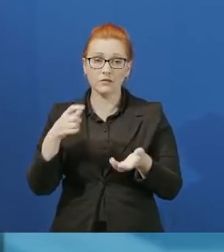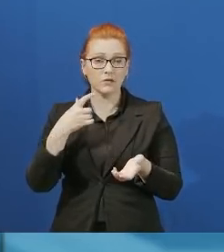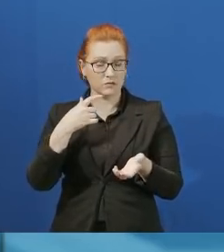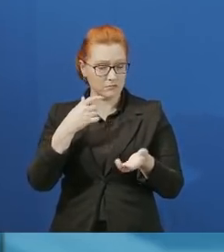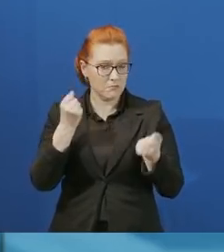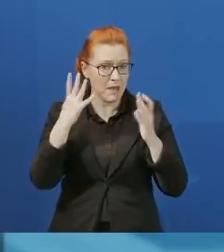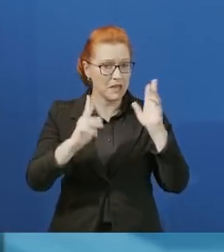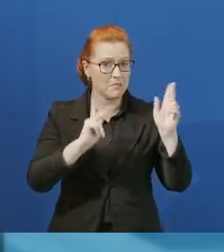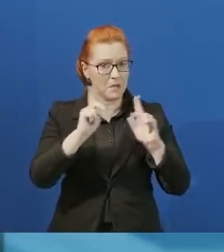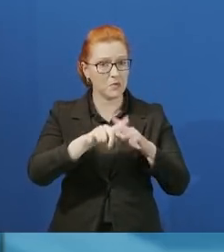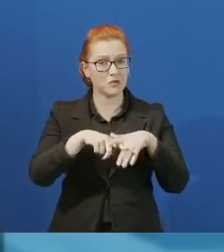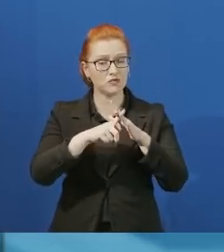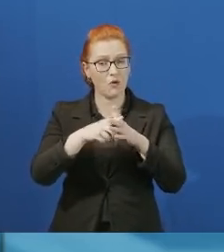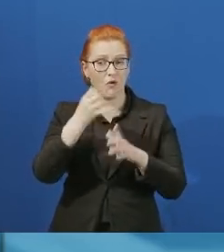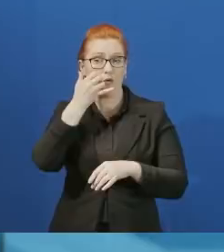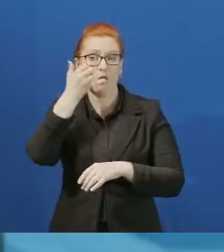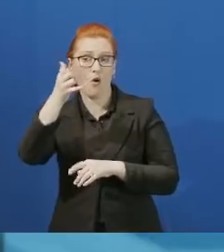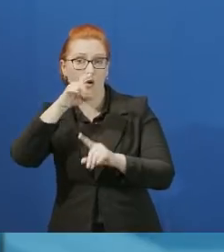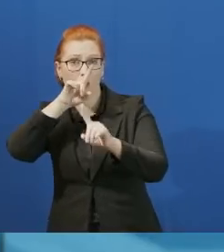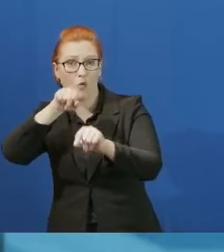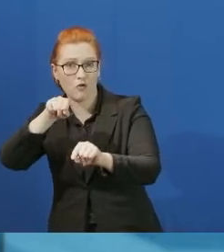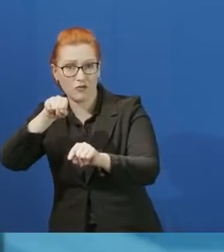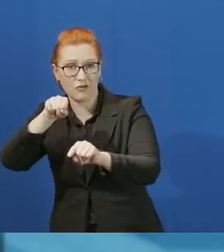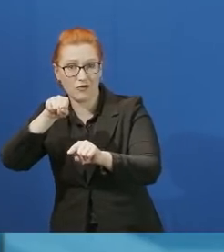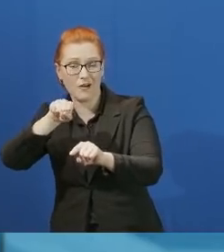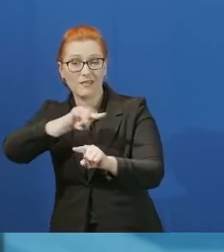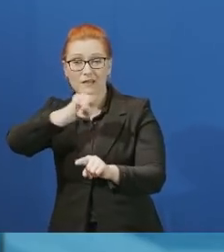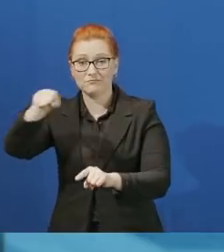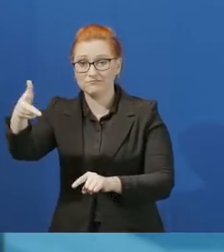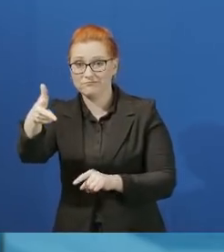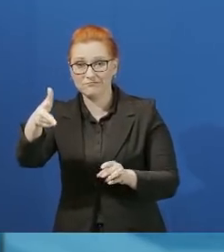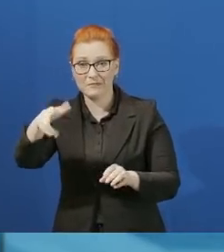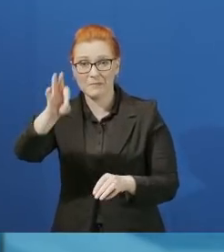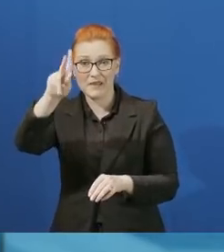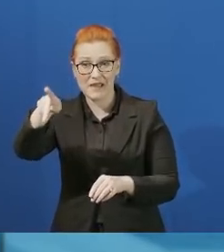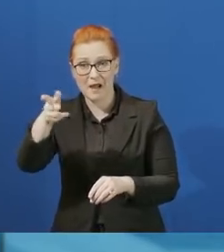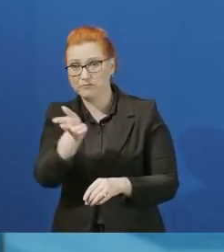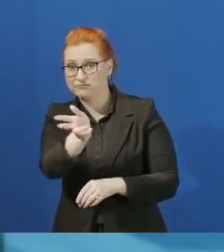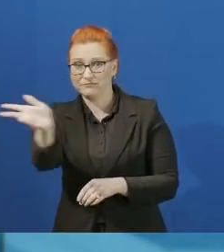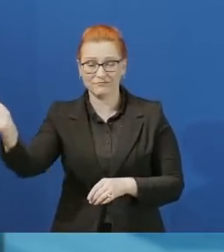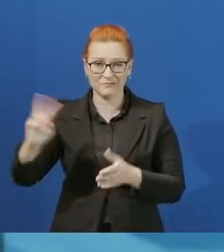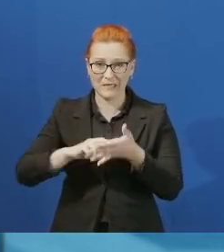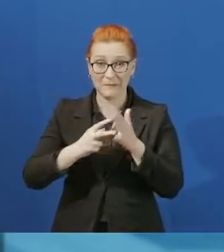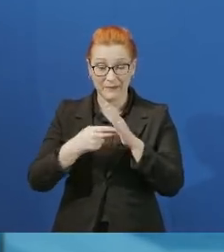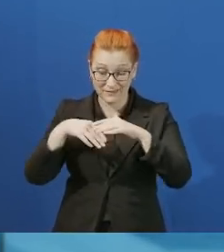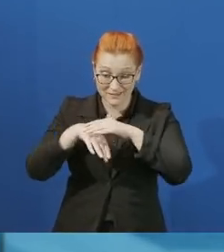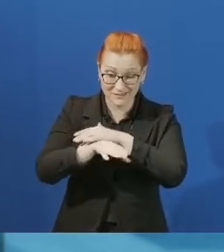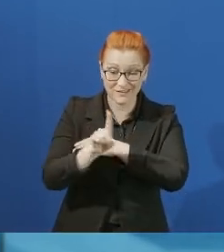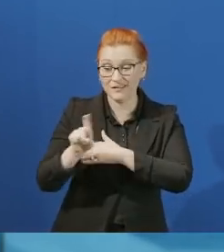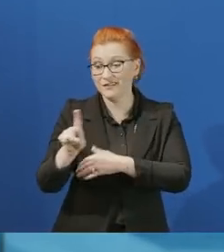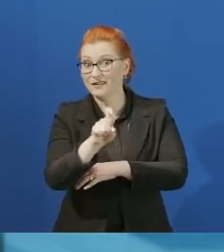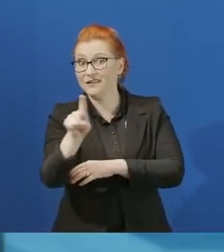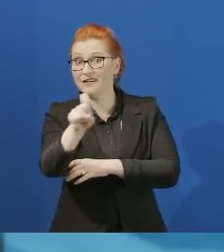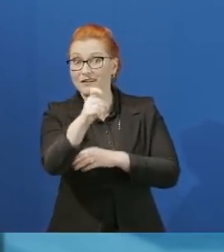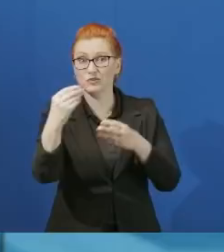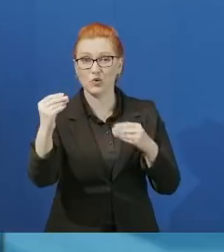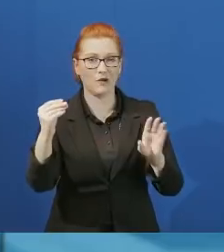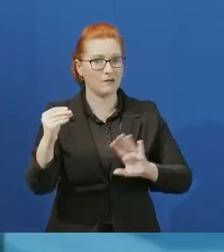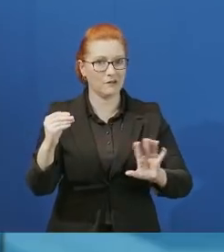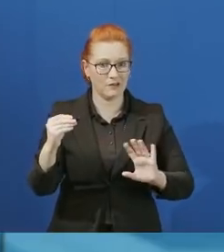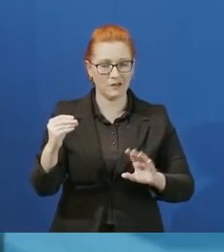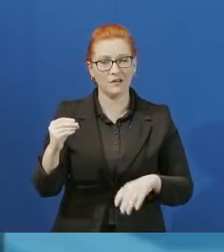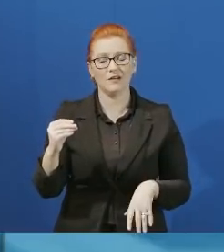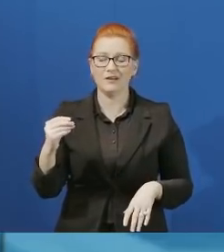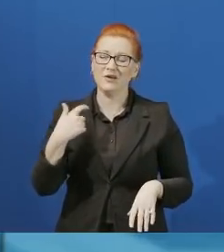and delivery. With an expansion of that over time from May 4th to May 8th, it will be gradual, but it's